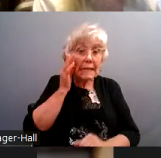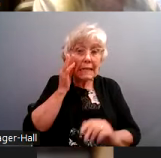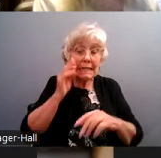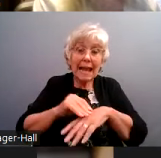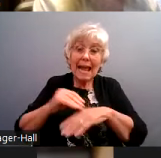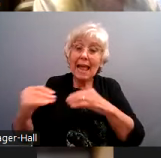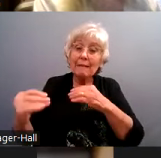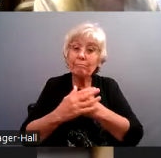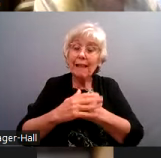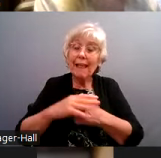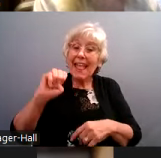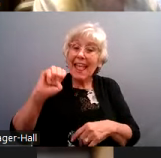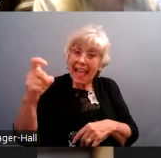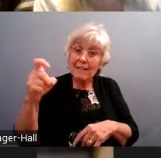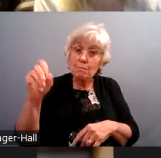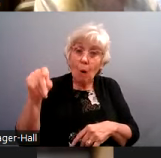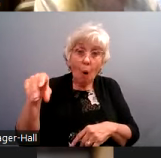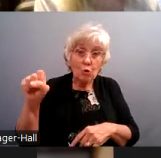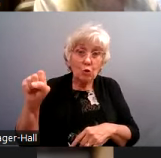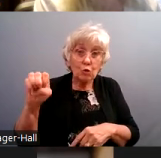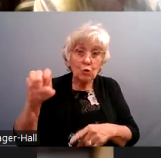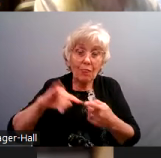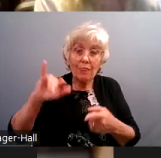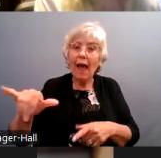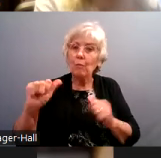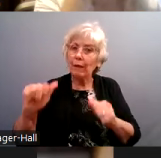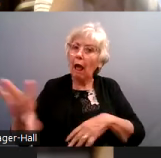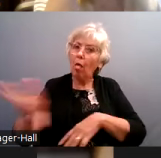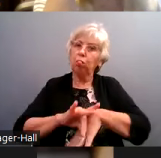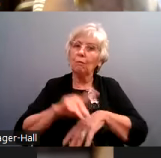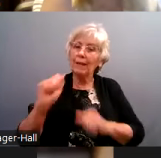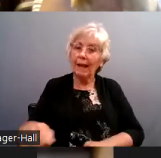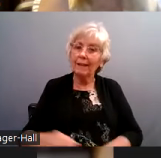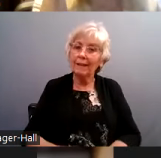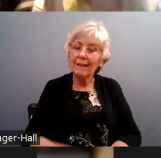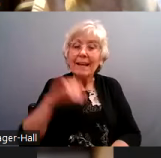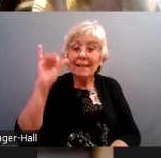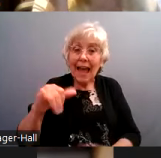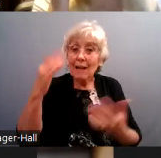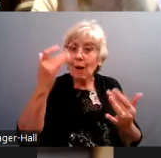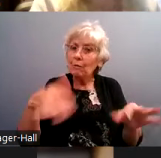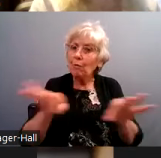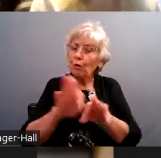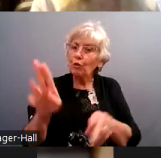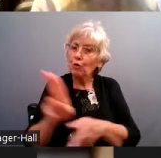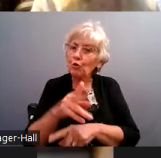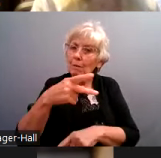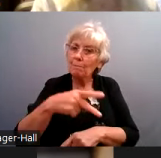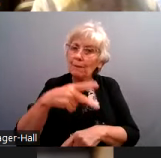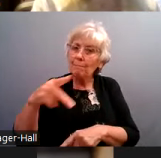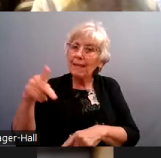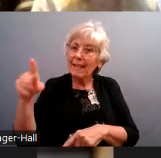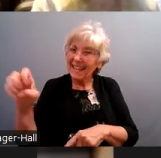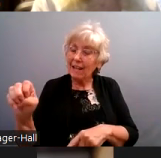be part of, why it's so important to wear the PPE, is to protect us from contracting it, and then